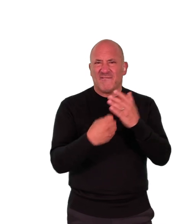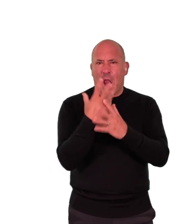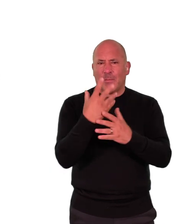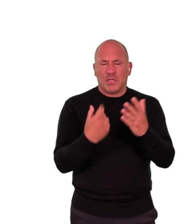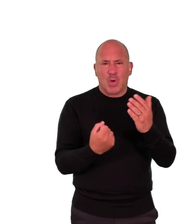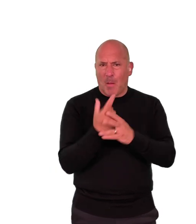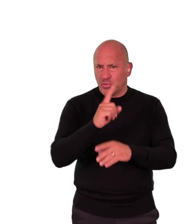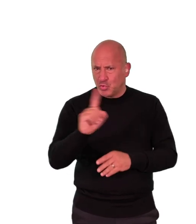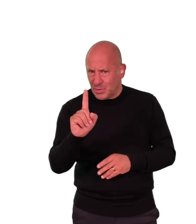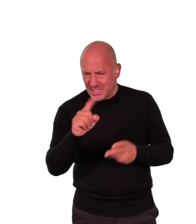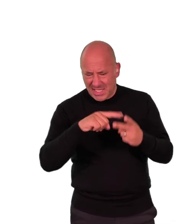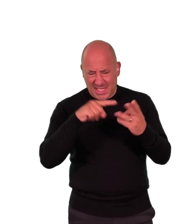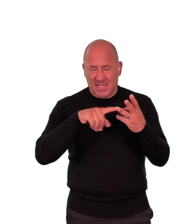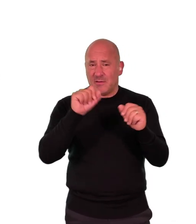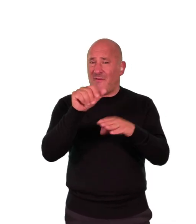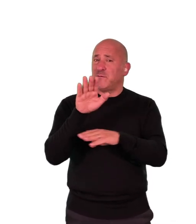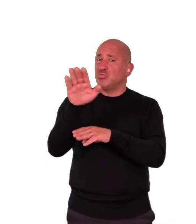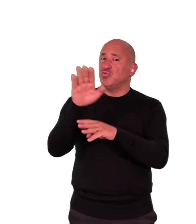video.